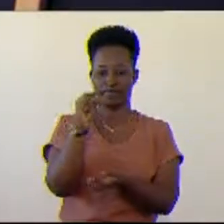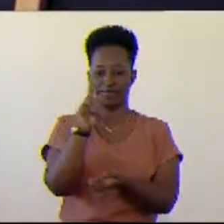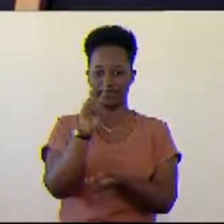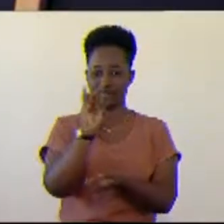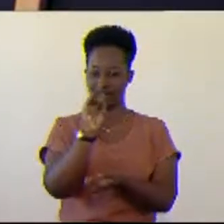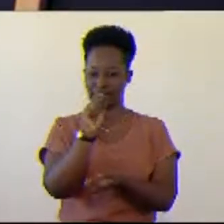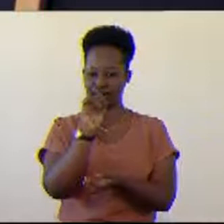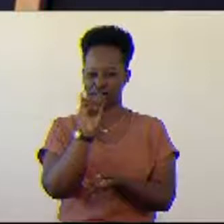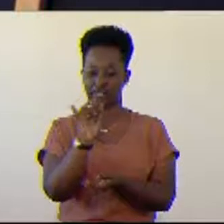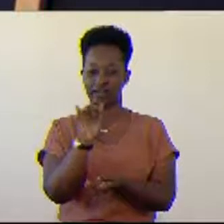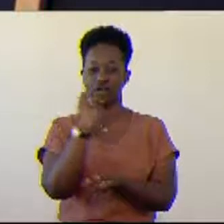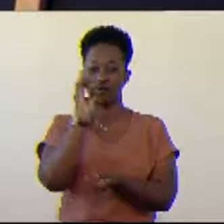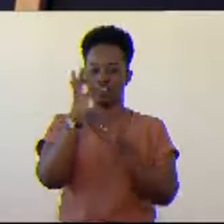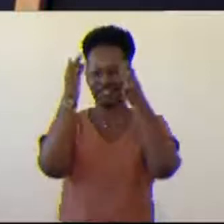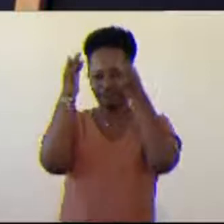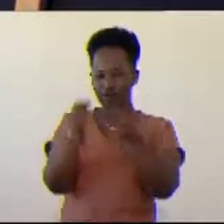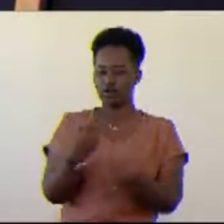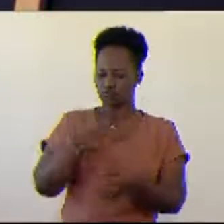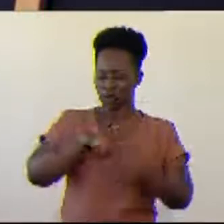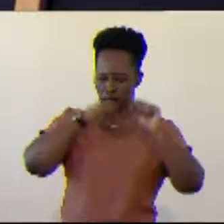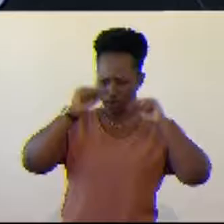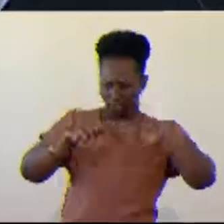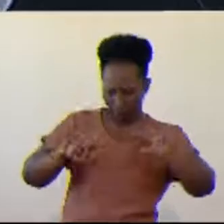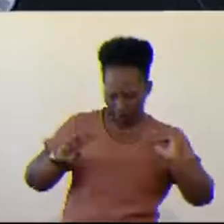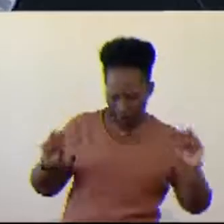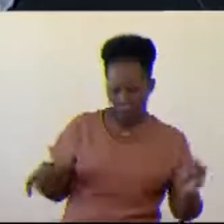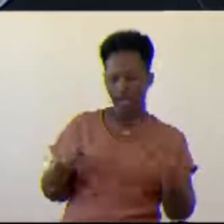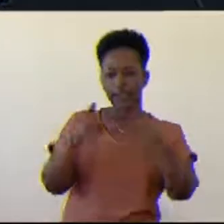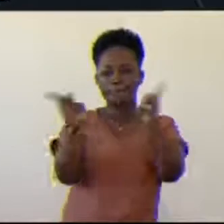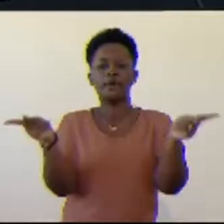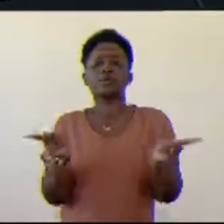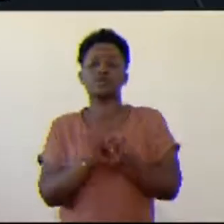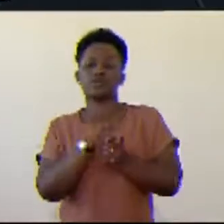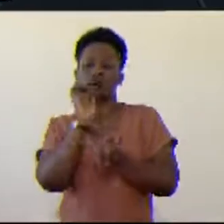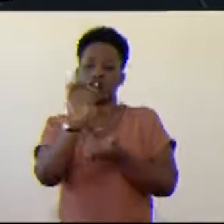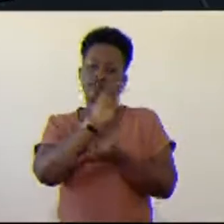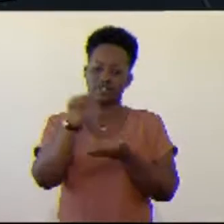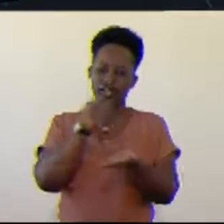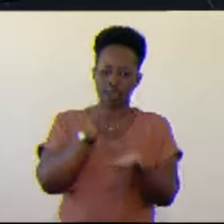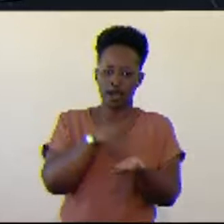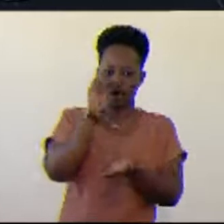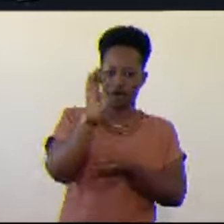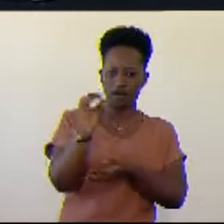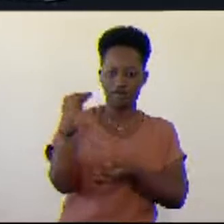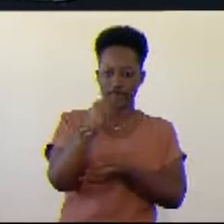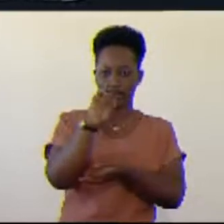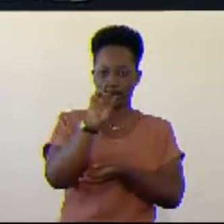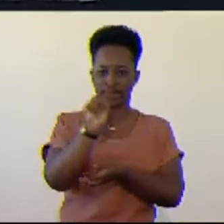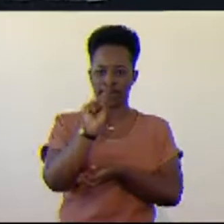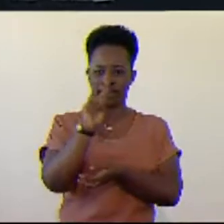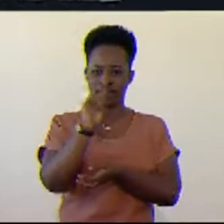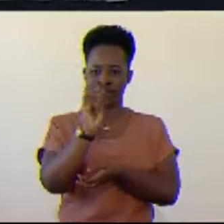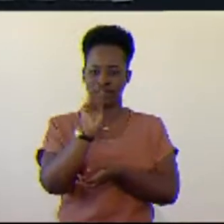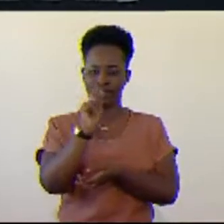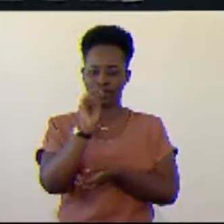We should be able to determine the position of center of gravity of a body. If again you remember, our lesson